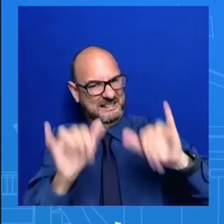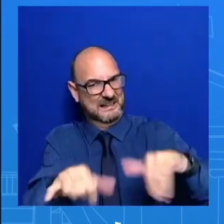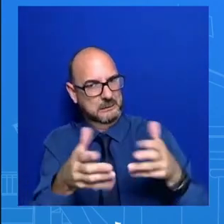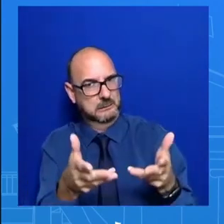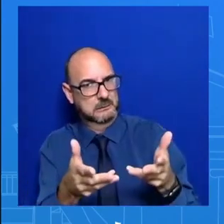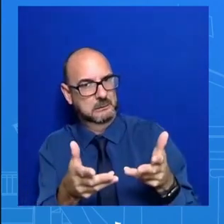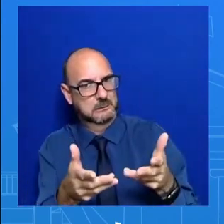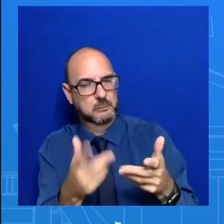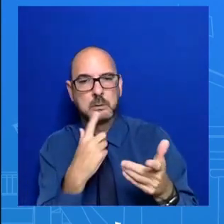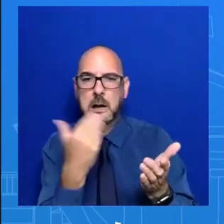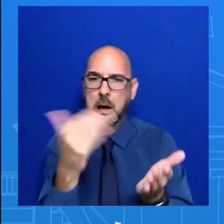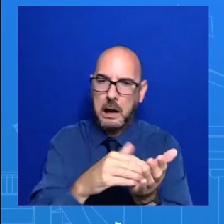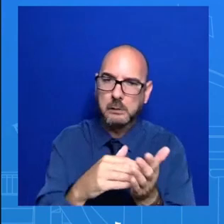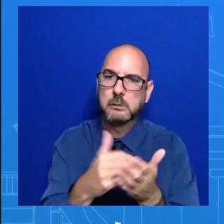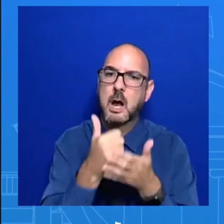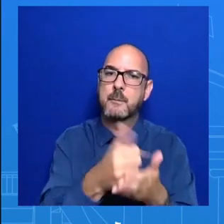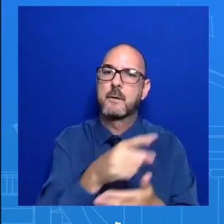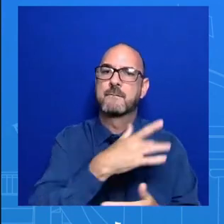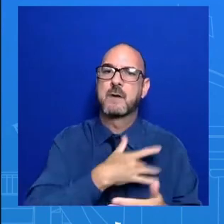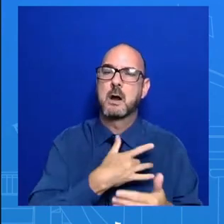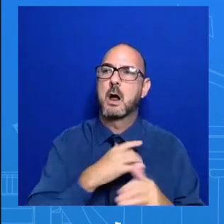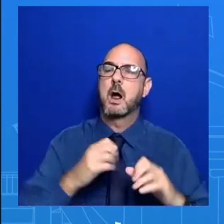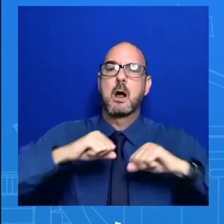actually take action and do things